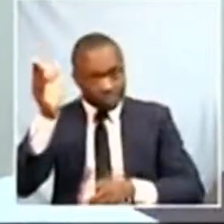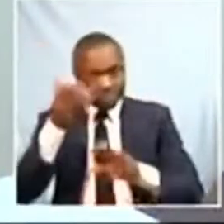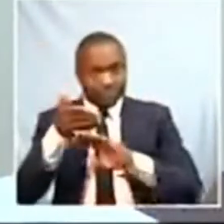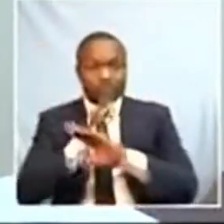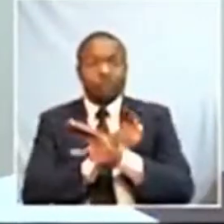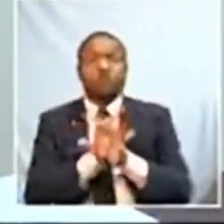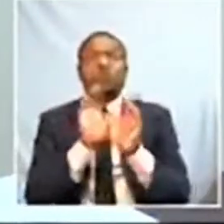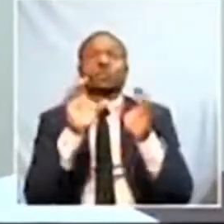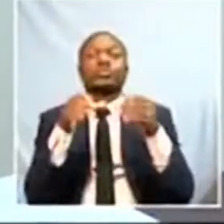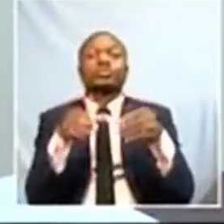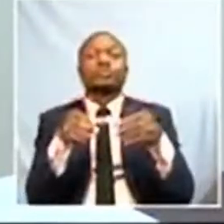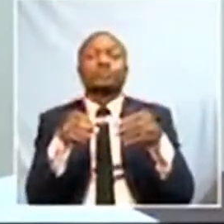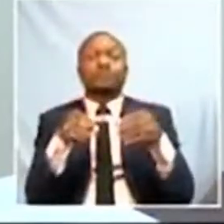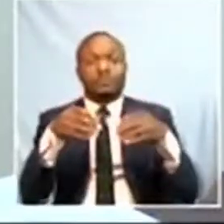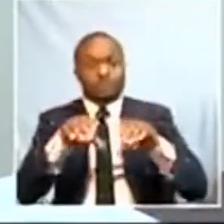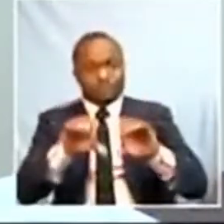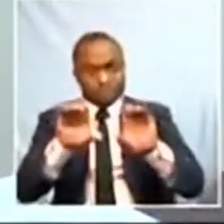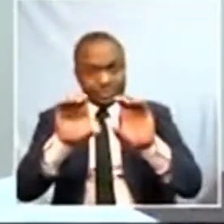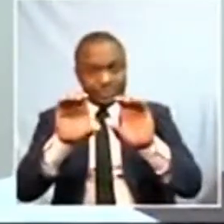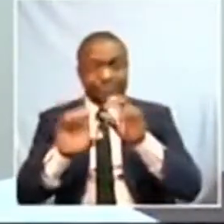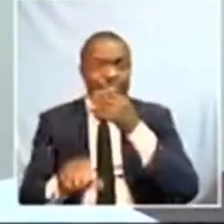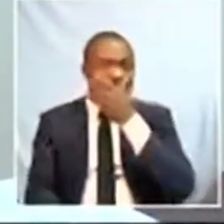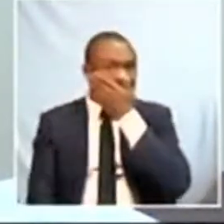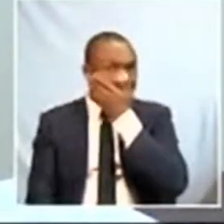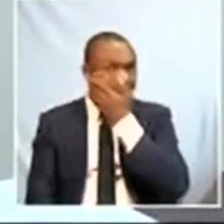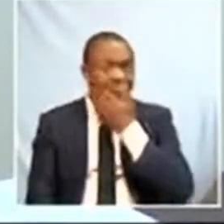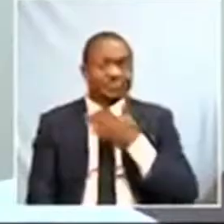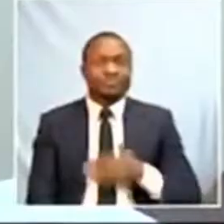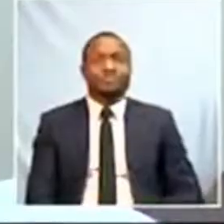committee. You may proceed.